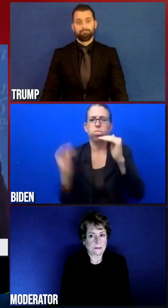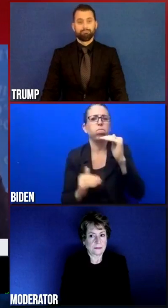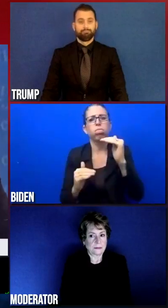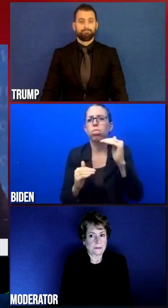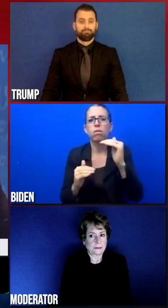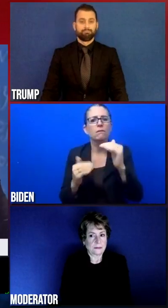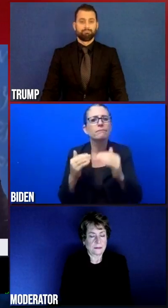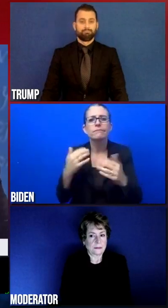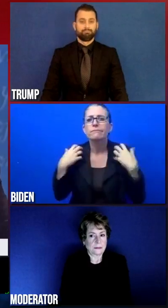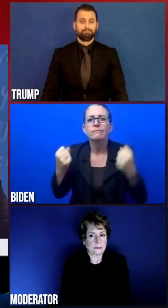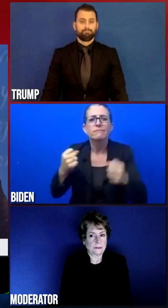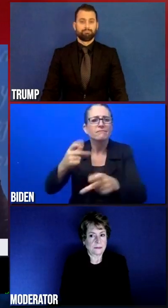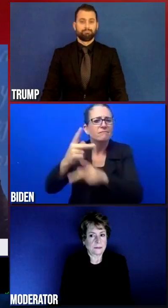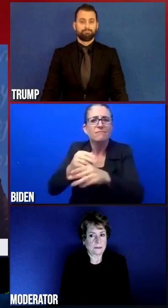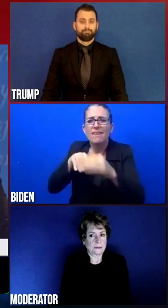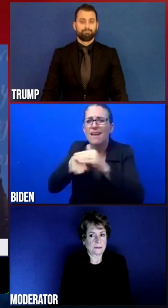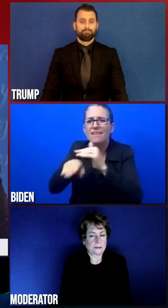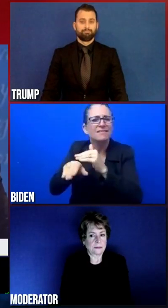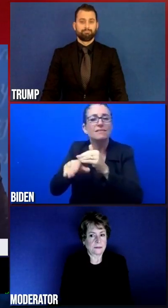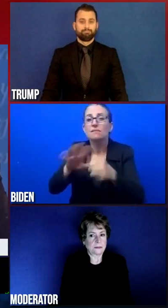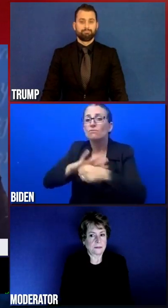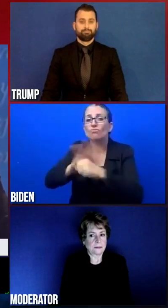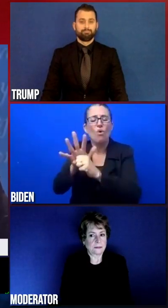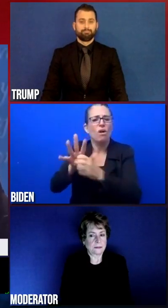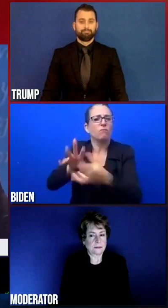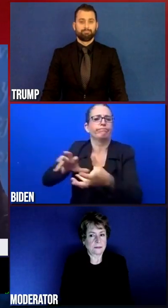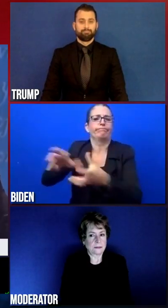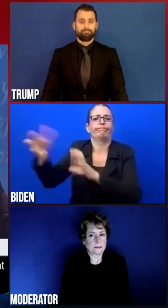you have to look at what he talks about. You have to